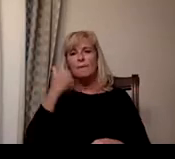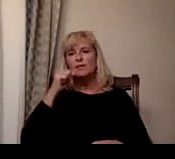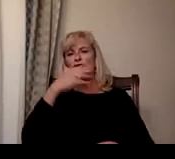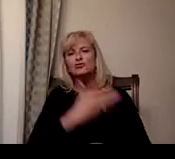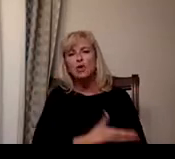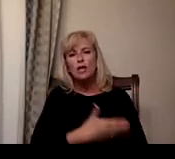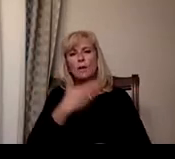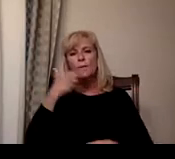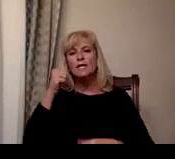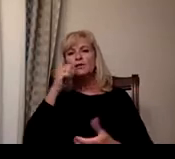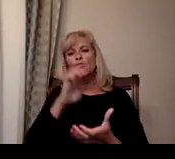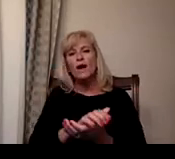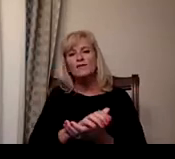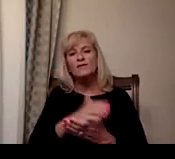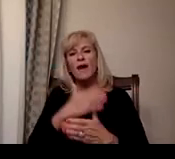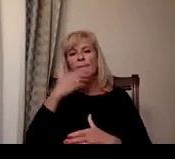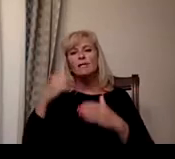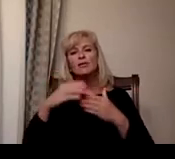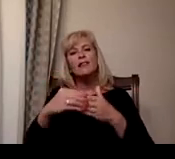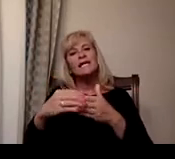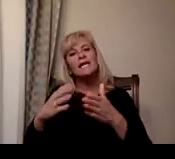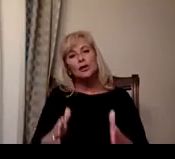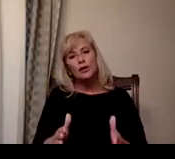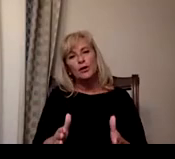better wife. I'm a better leader.